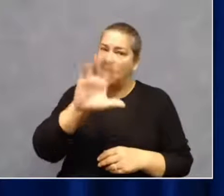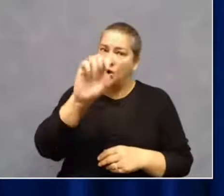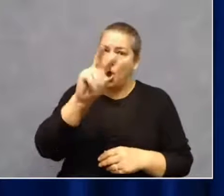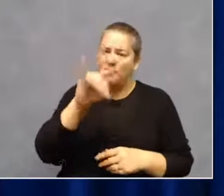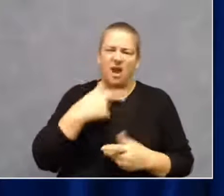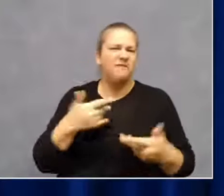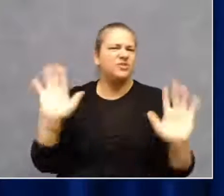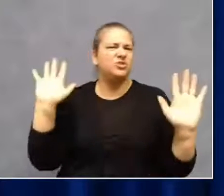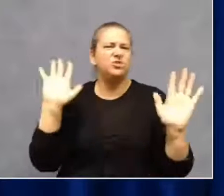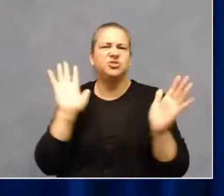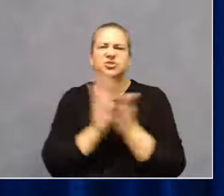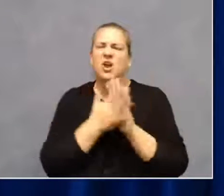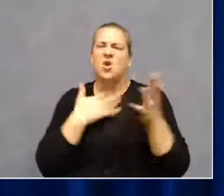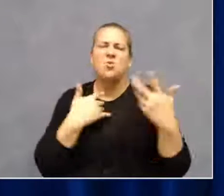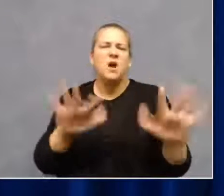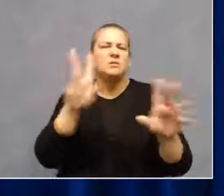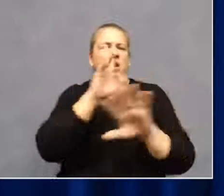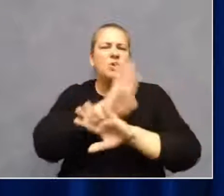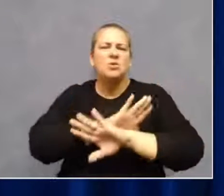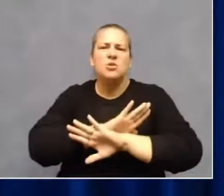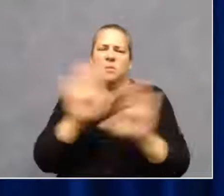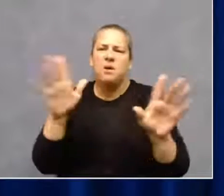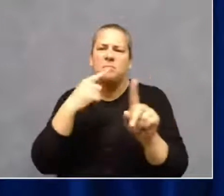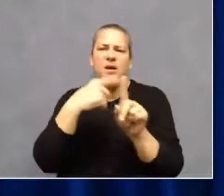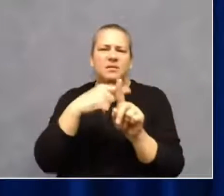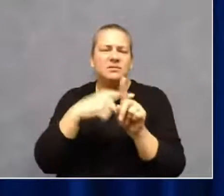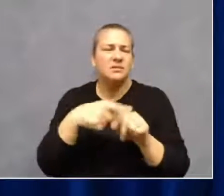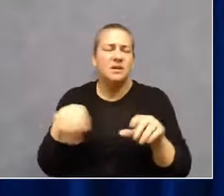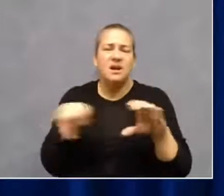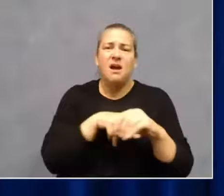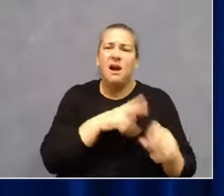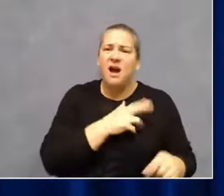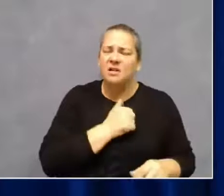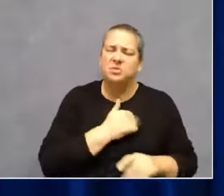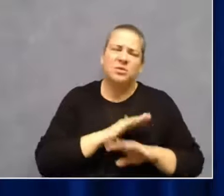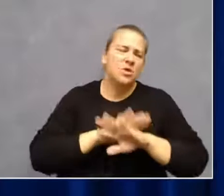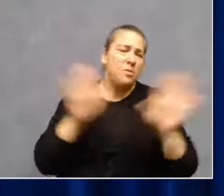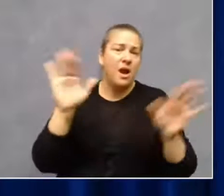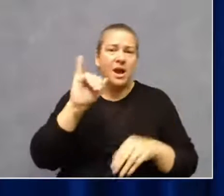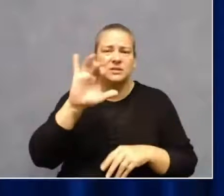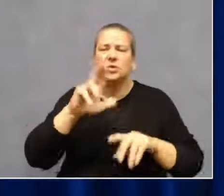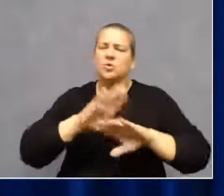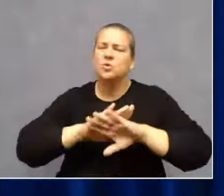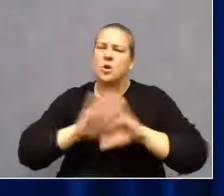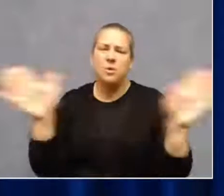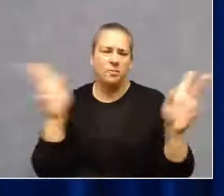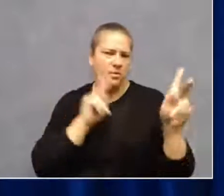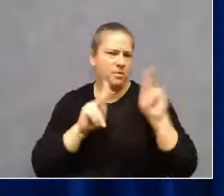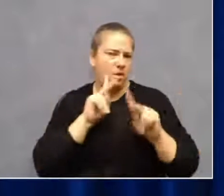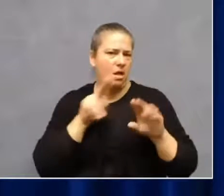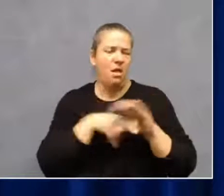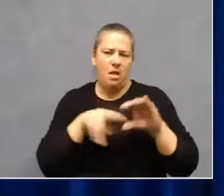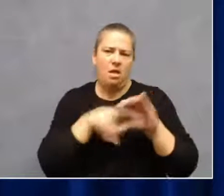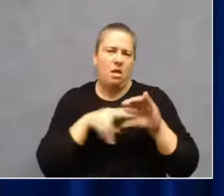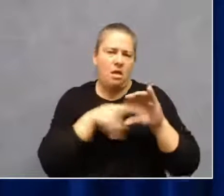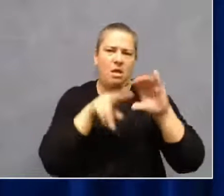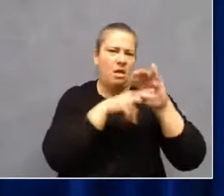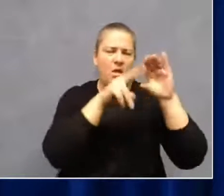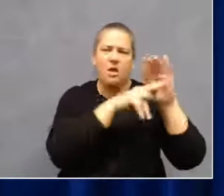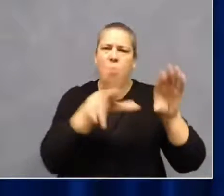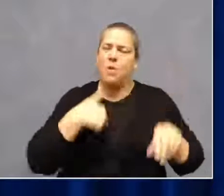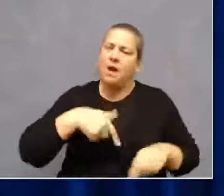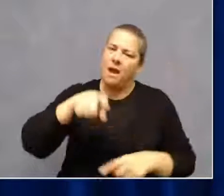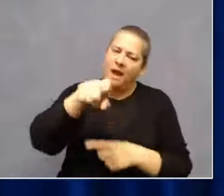more Kentuckians hospitalized with COVID-19 or in the ICU. We must come together and act